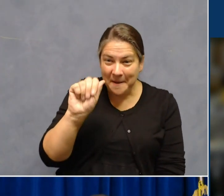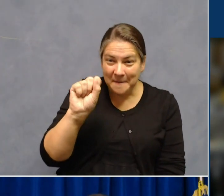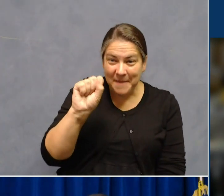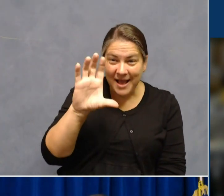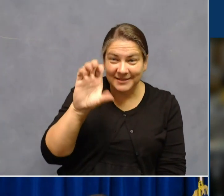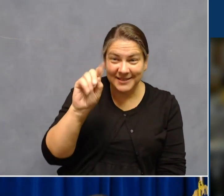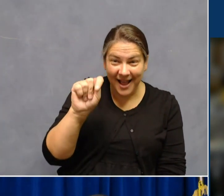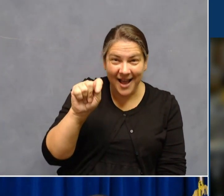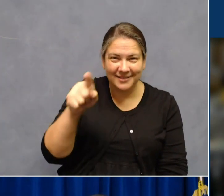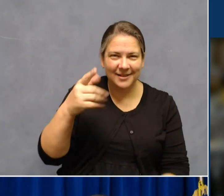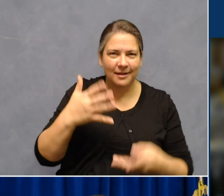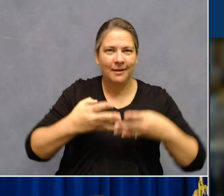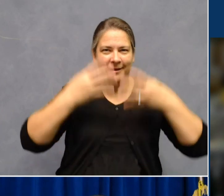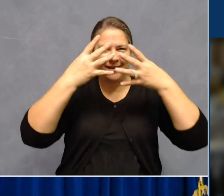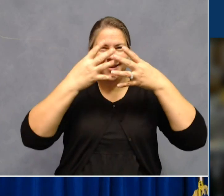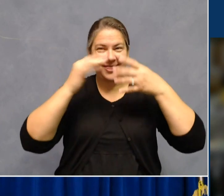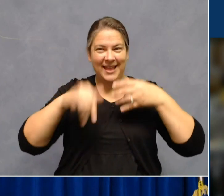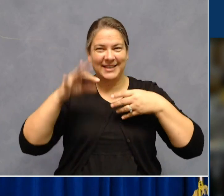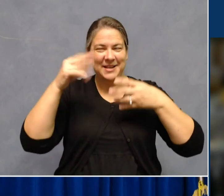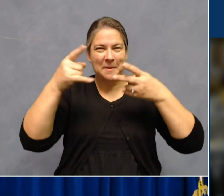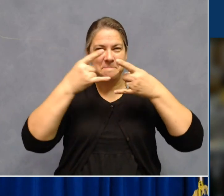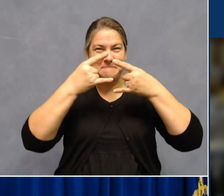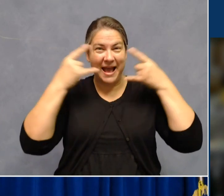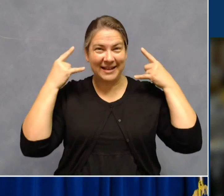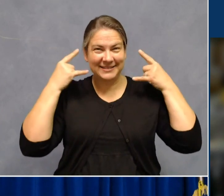mask underneath the